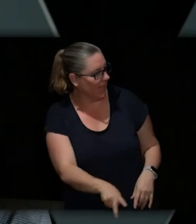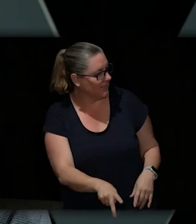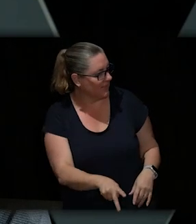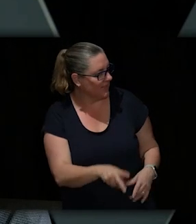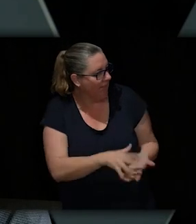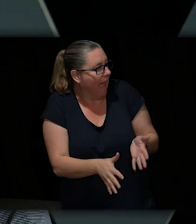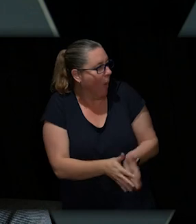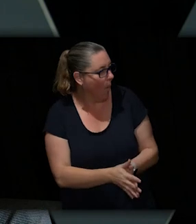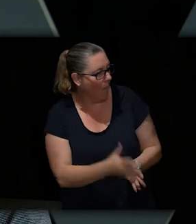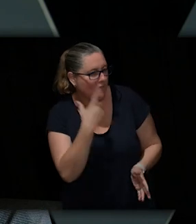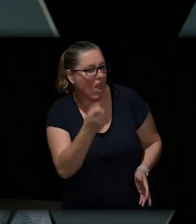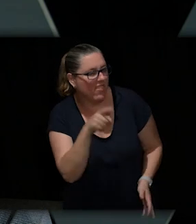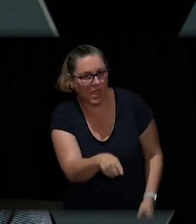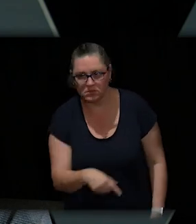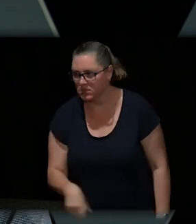Oh, man.